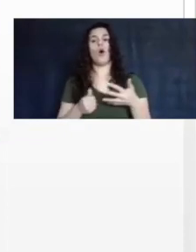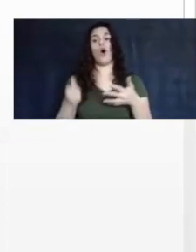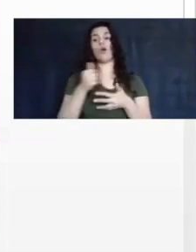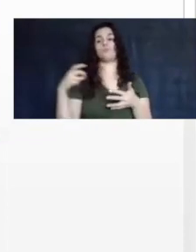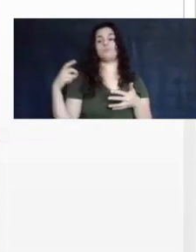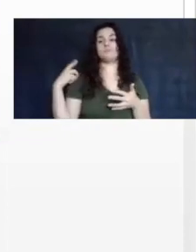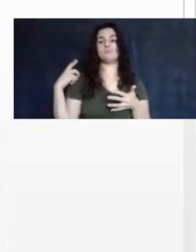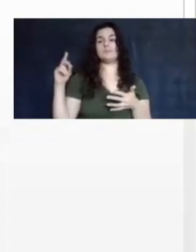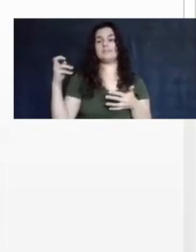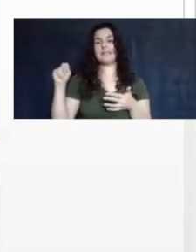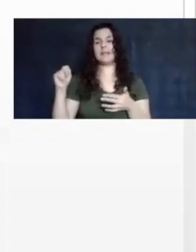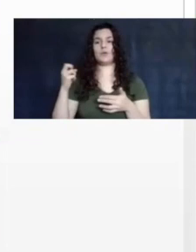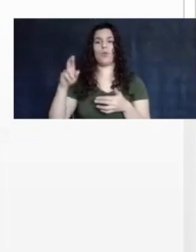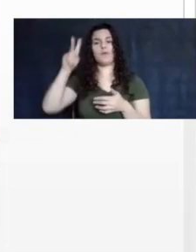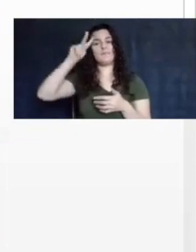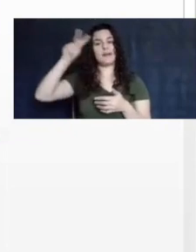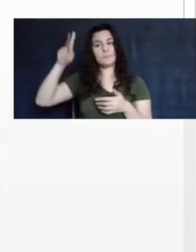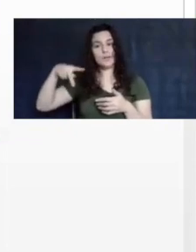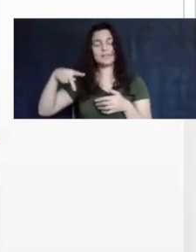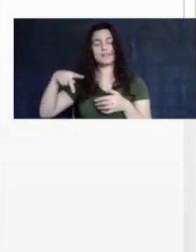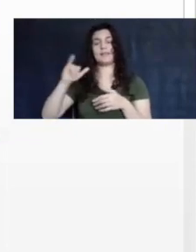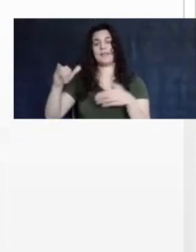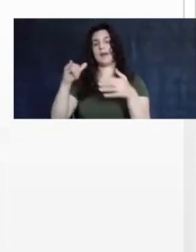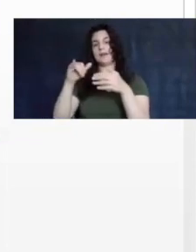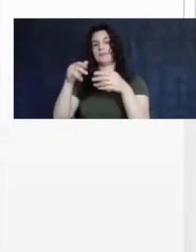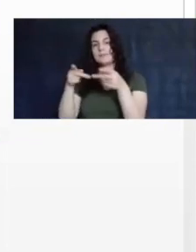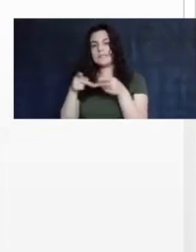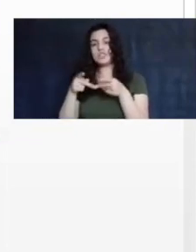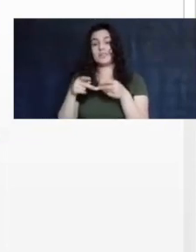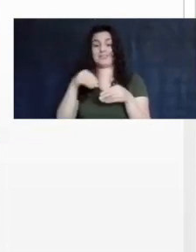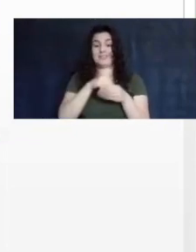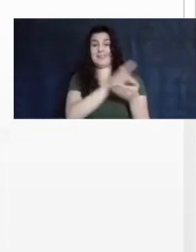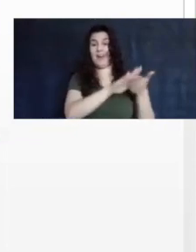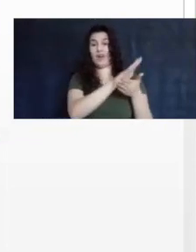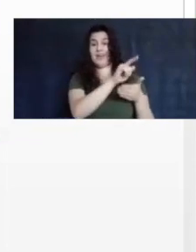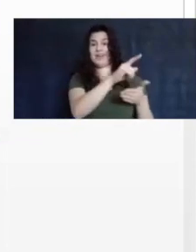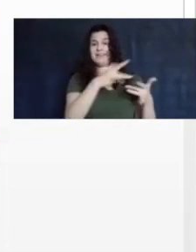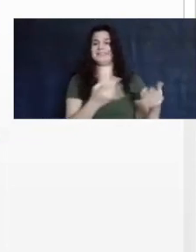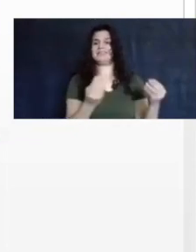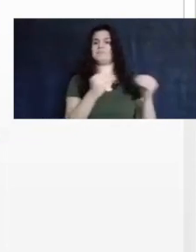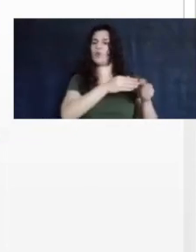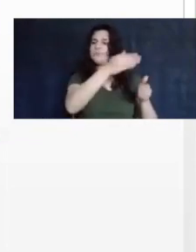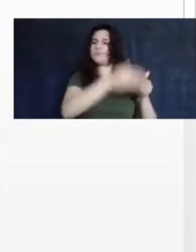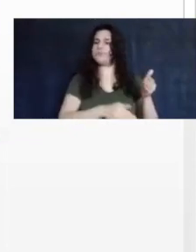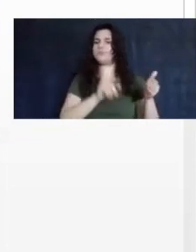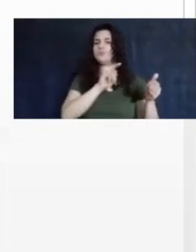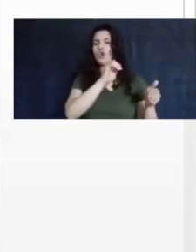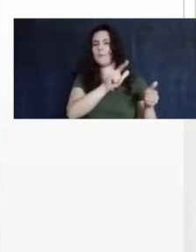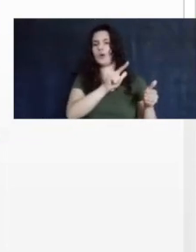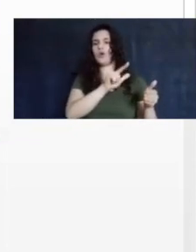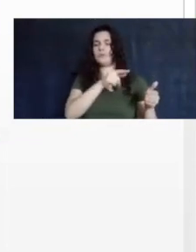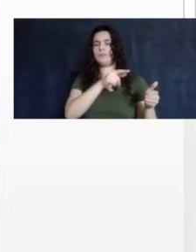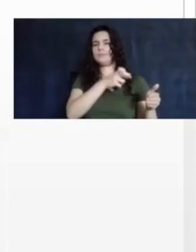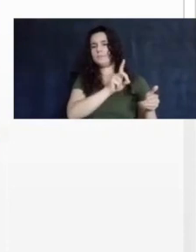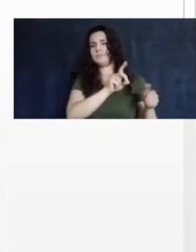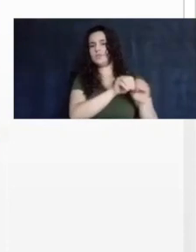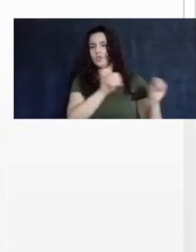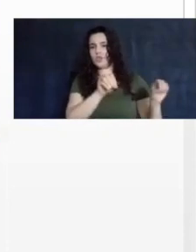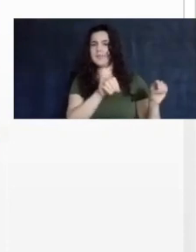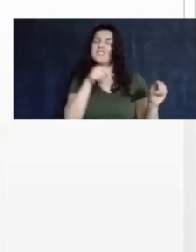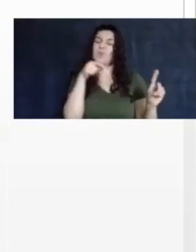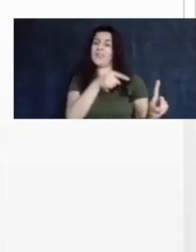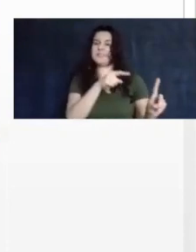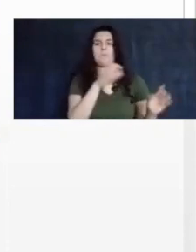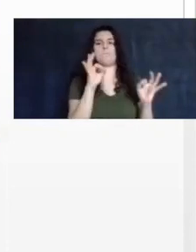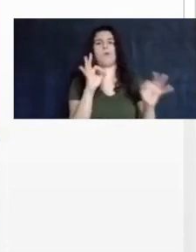vice president level position. Most of those positions in higher ed are going to require a terminal degree. So this degree is perfect for that. So for those higher ed